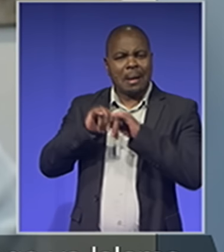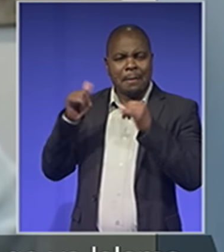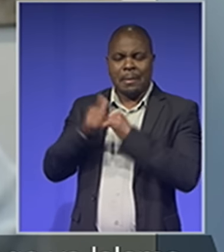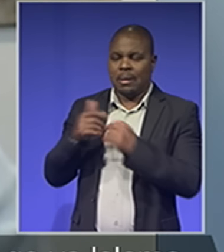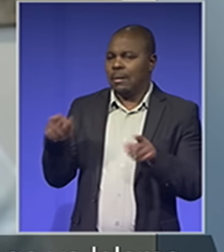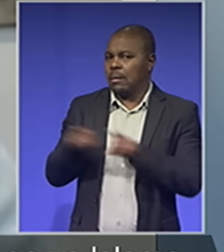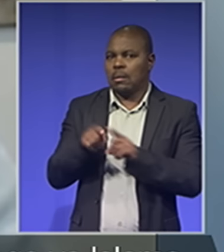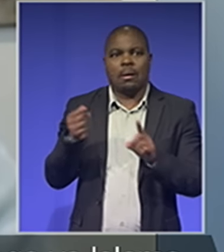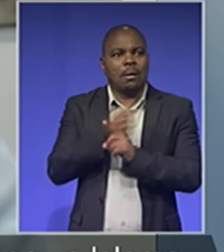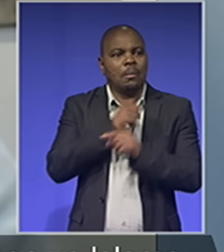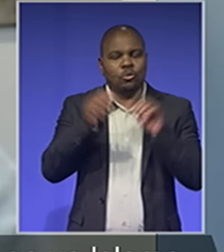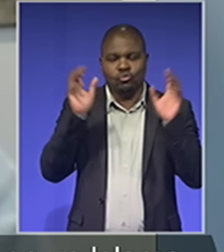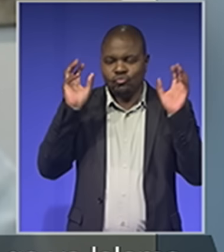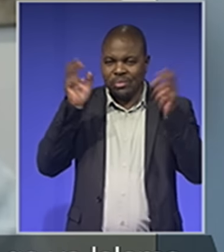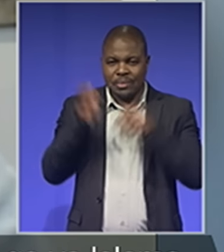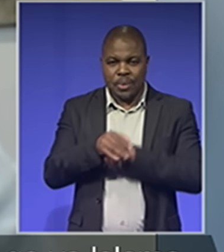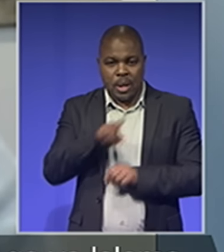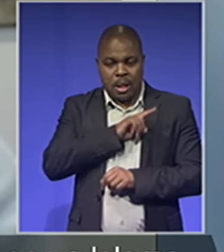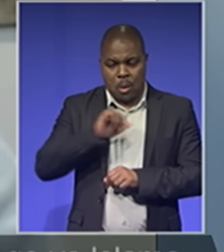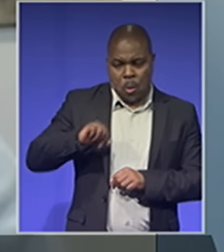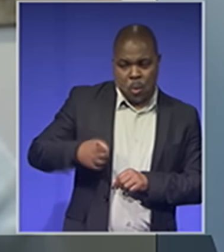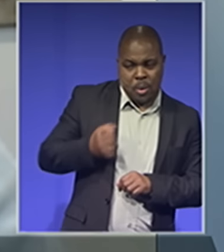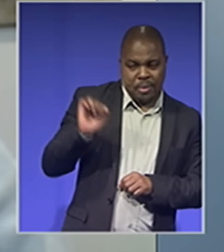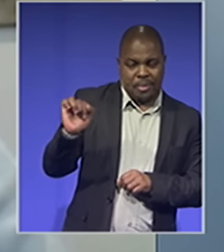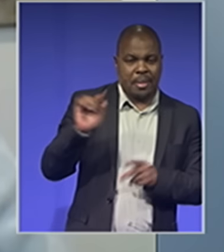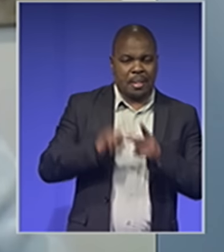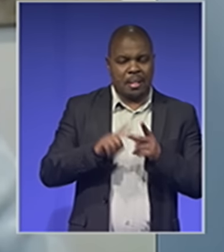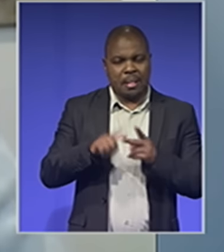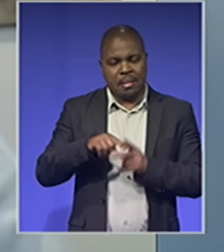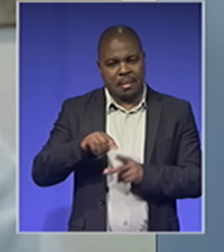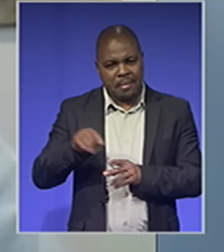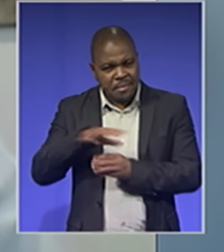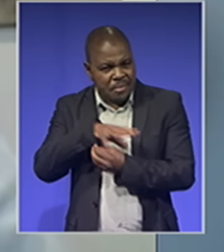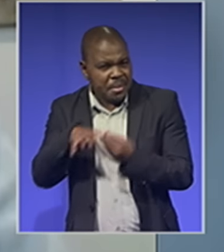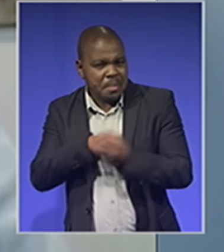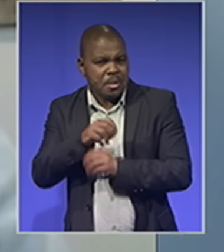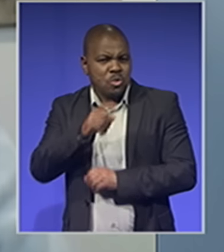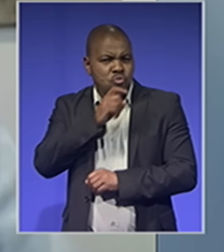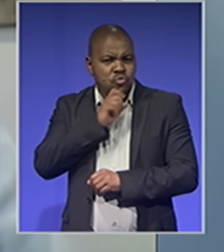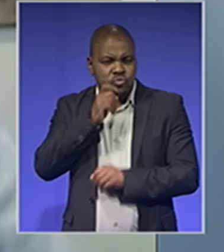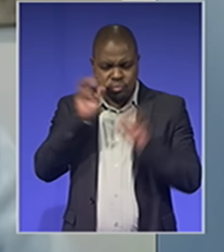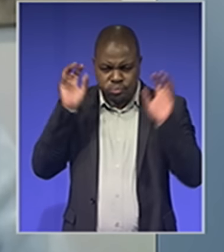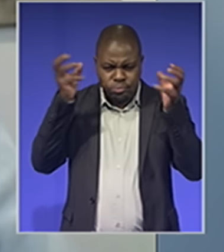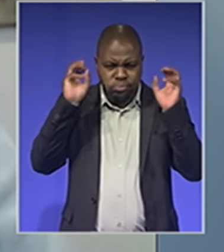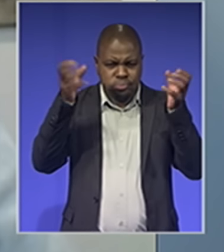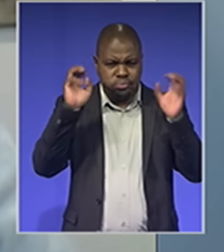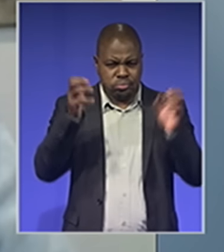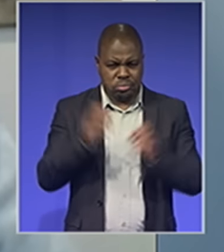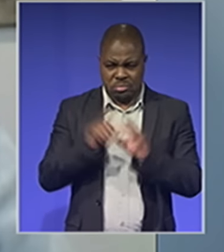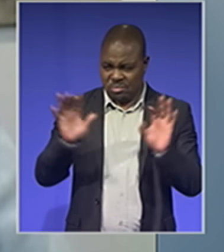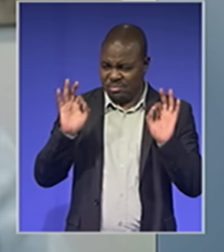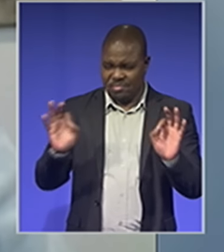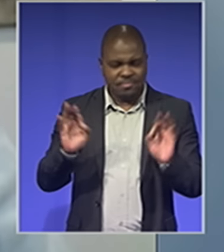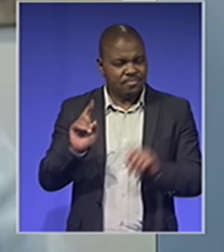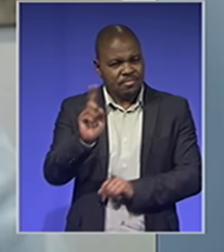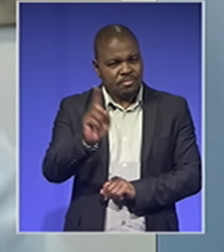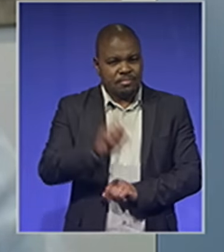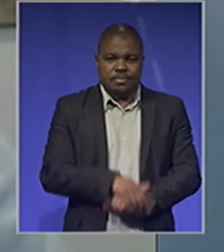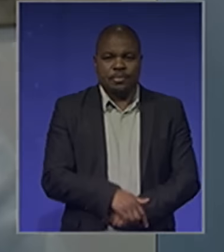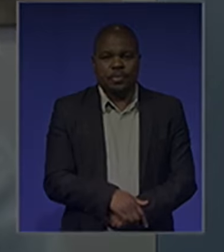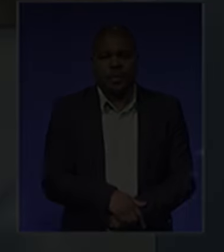in that the footage that we've seen of his wife and his family using blue lights in vehicles that shouldn't be used for those purposes.